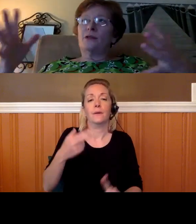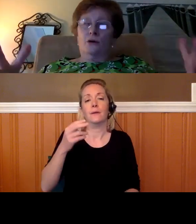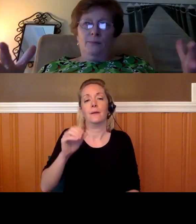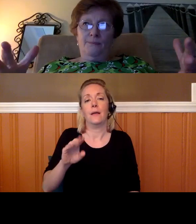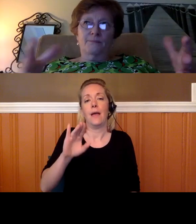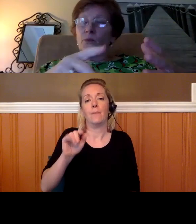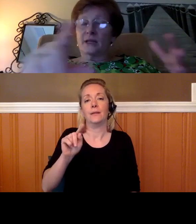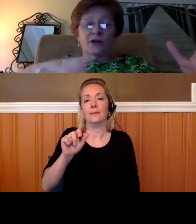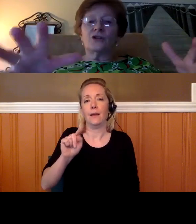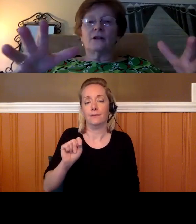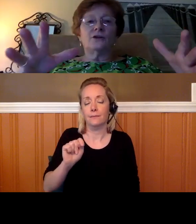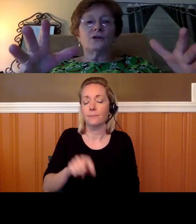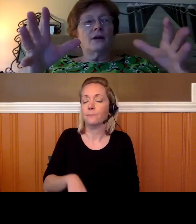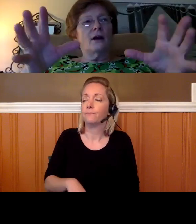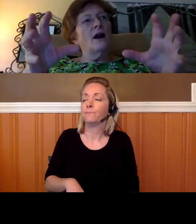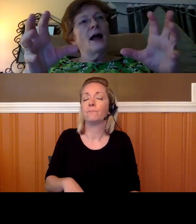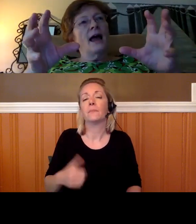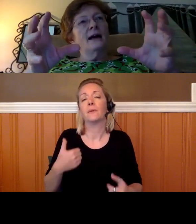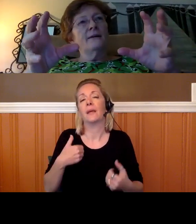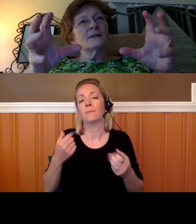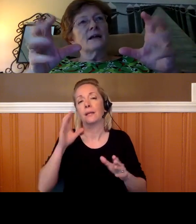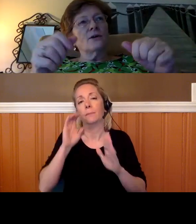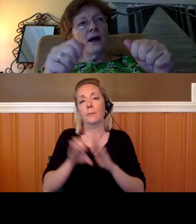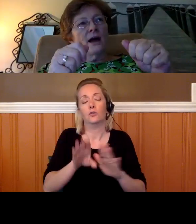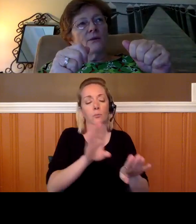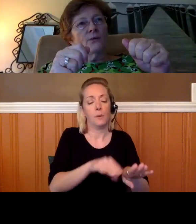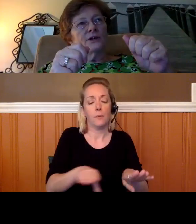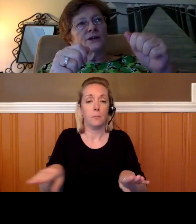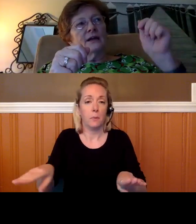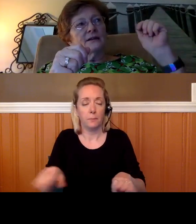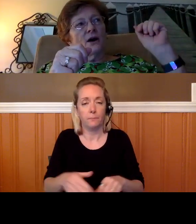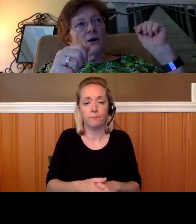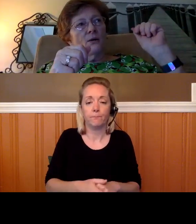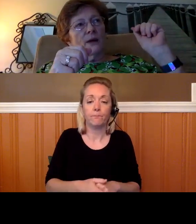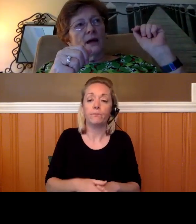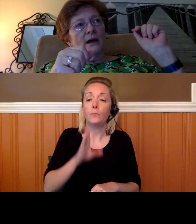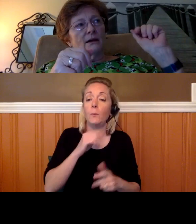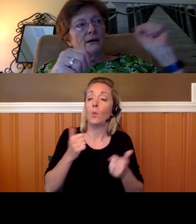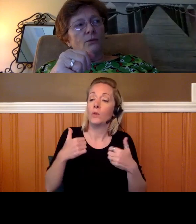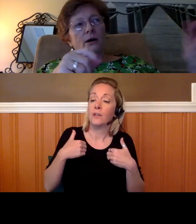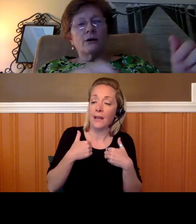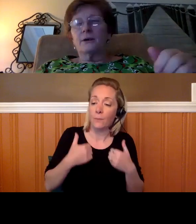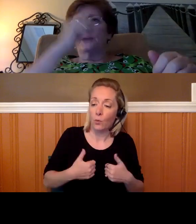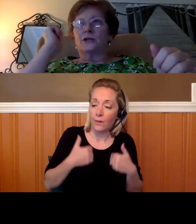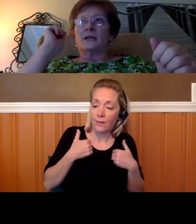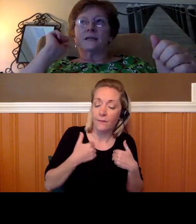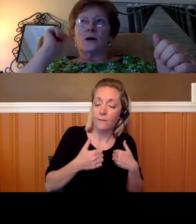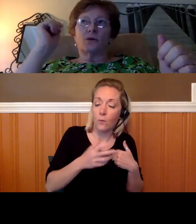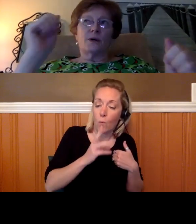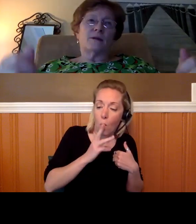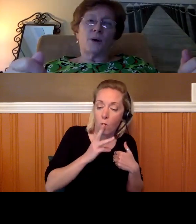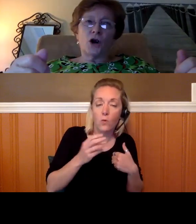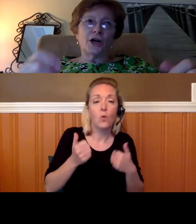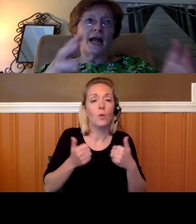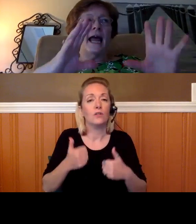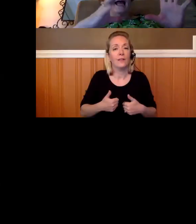that you saw there. And it was like, okay, which things go in the water and which things go in the barn? And,